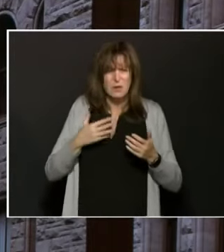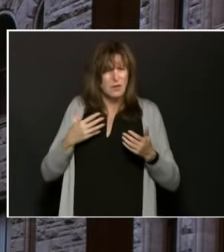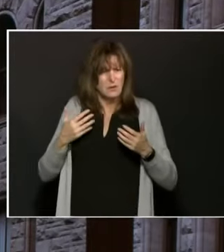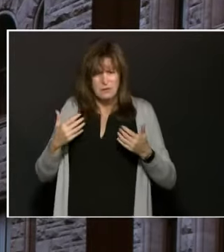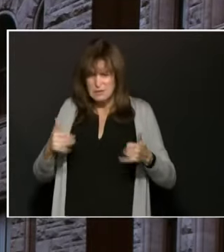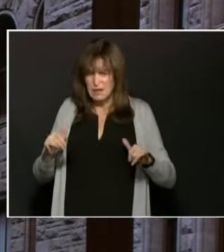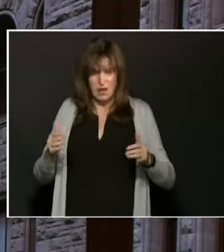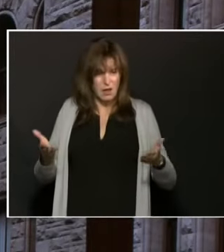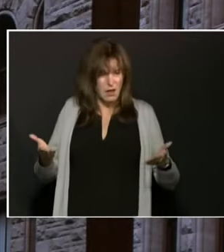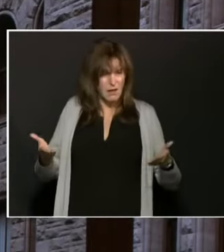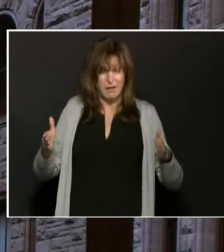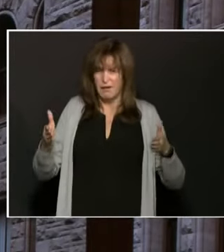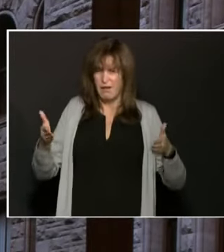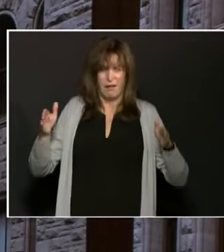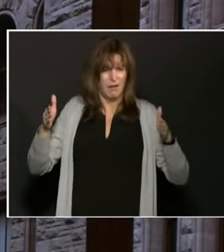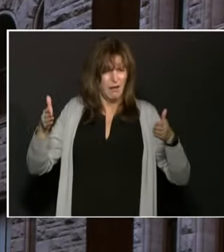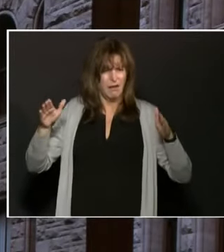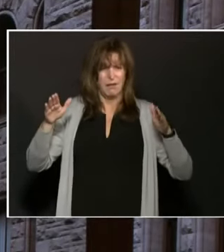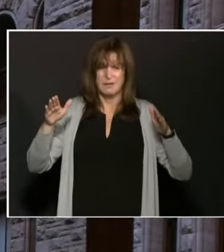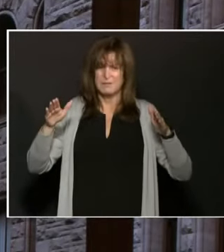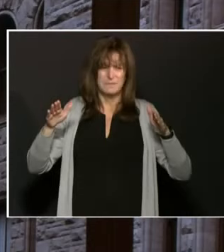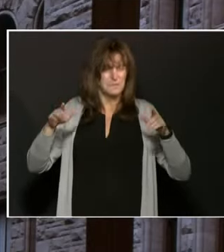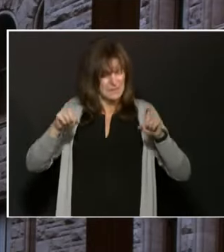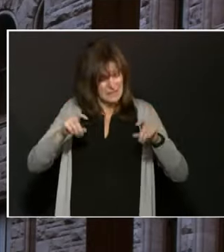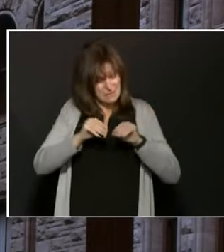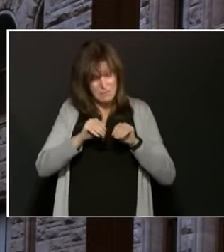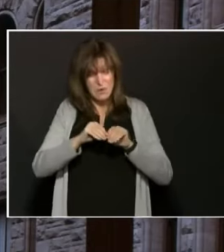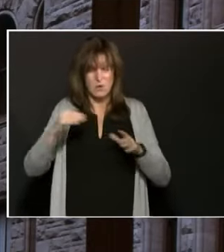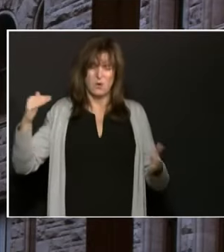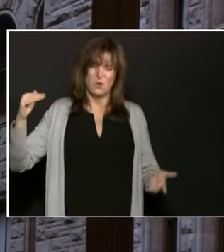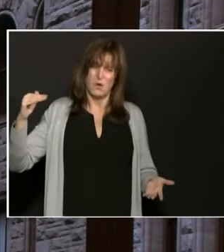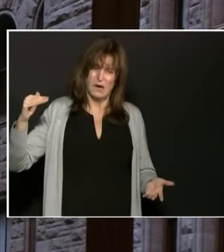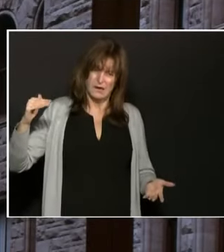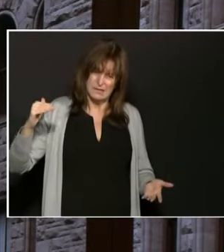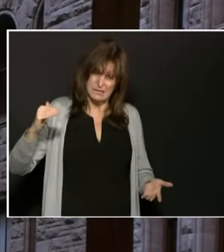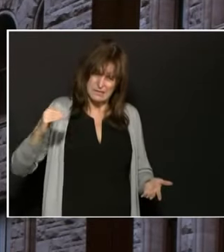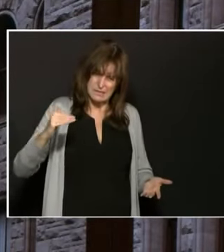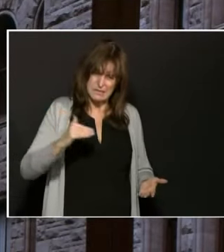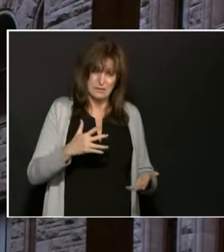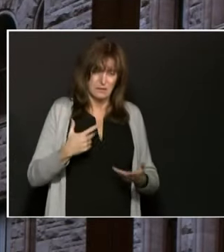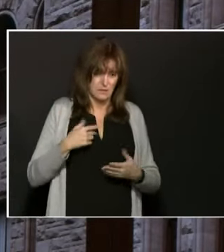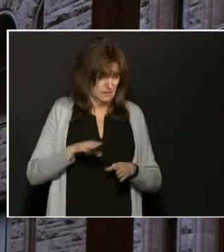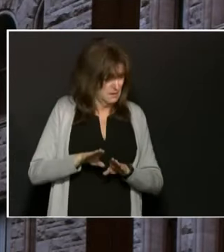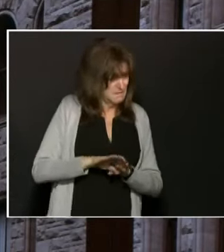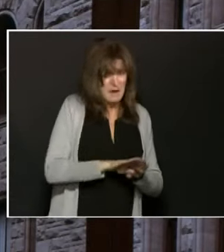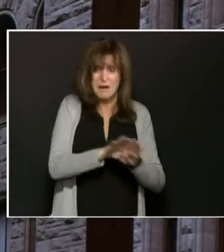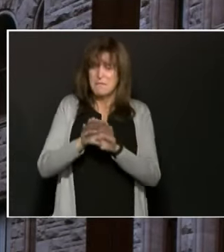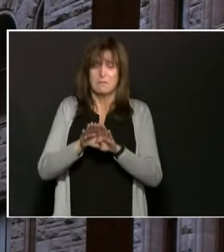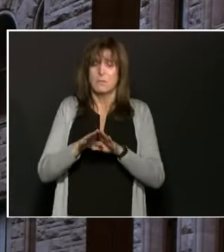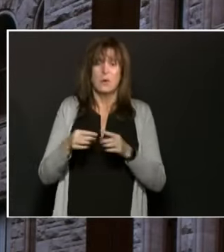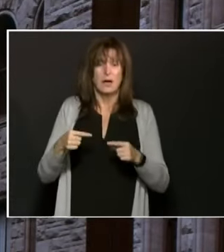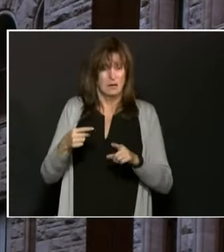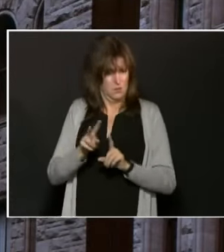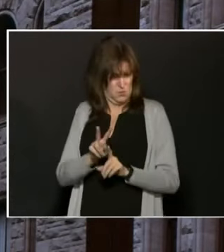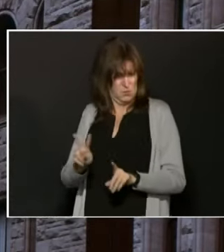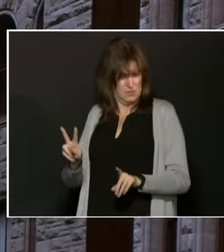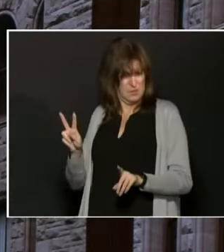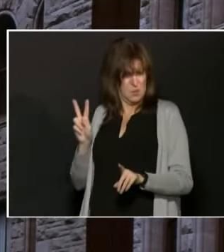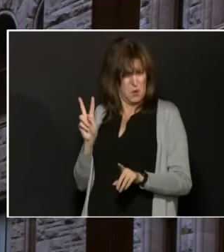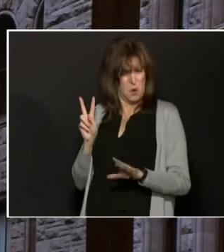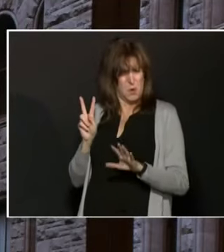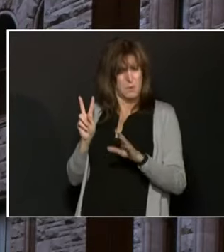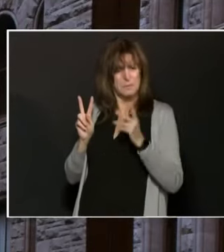hope to see much more progress. Now we were just over 2 weeks in to the lockdown, and to see if we've had a better impact on